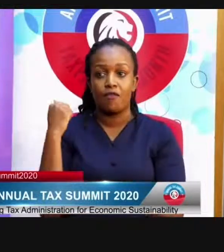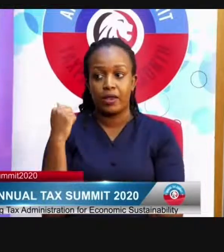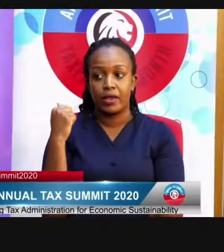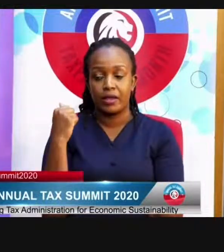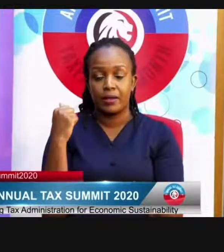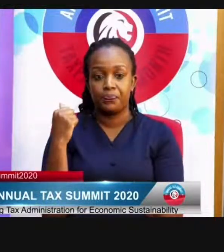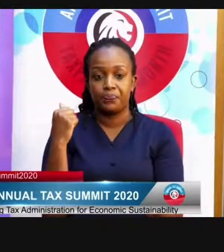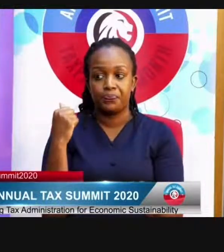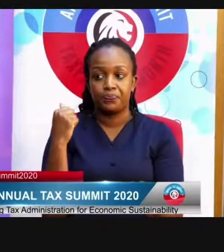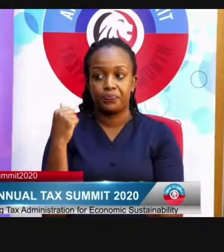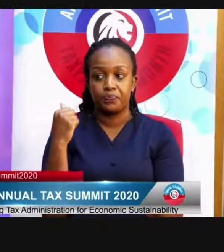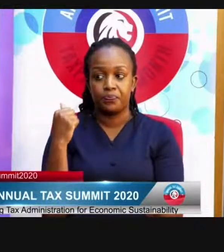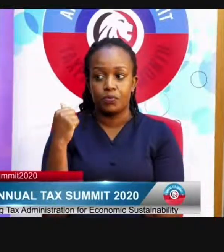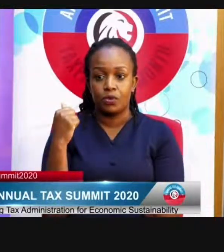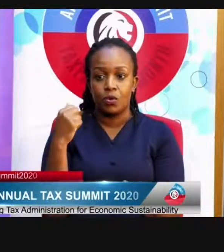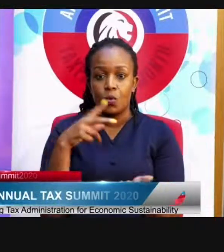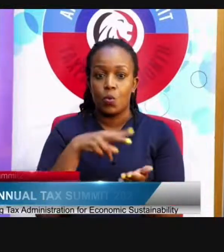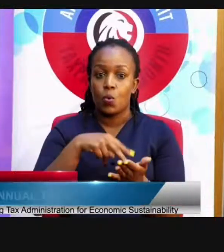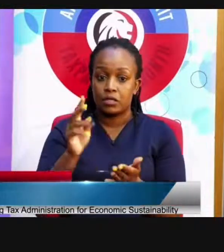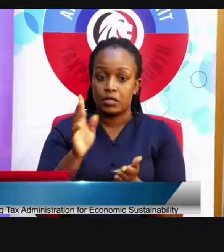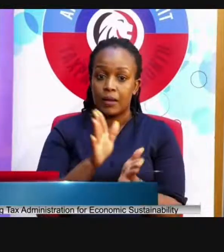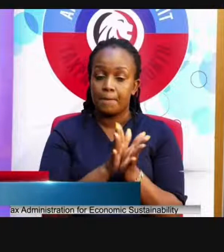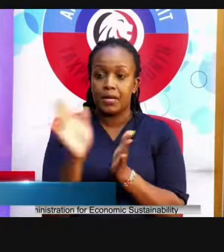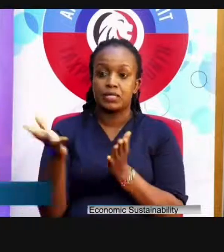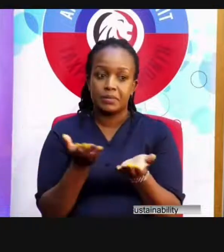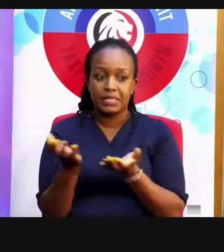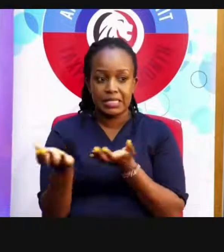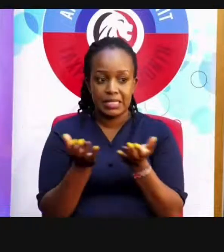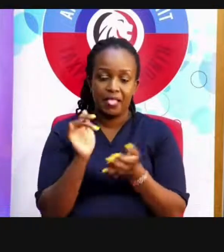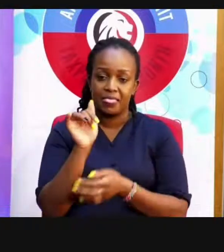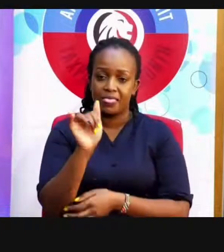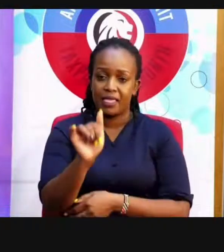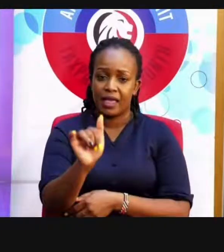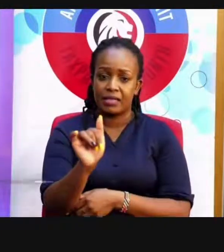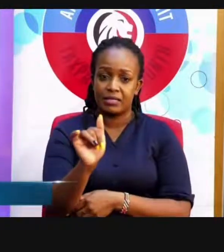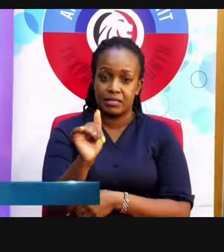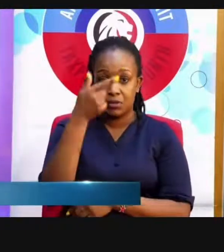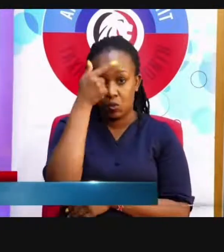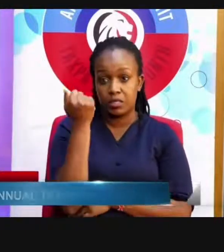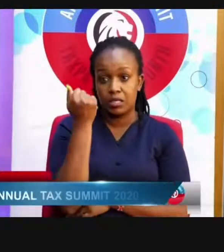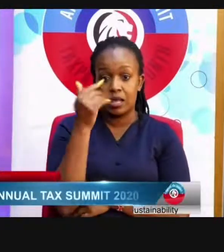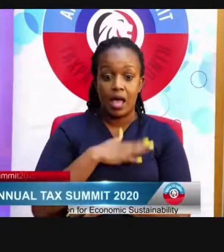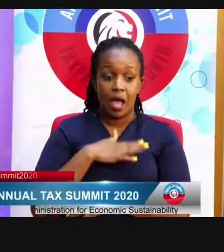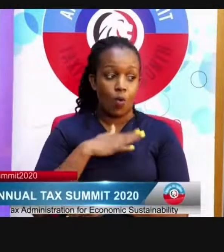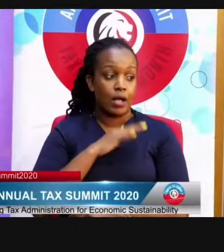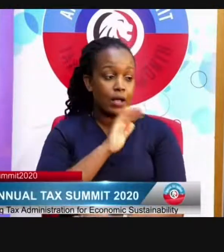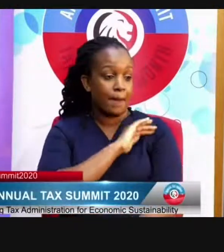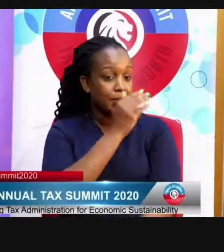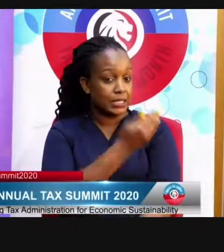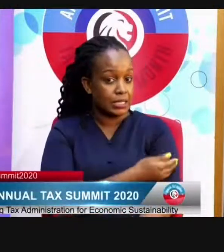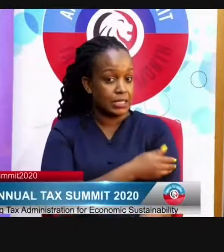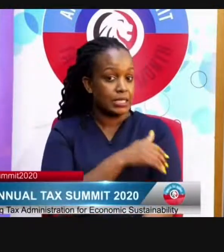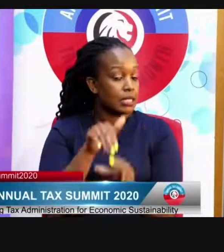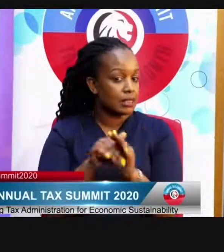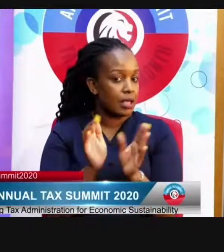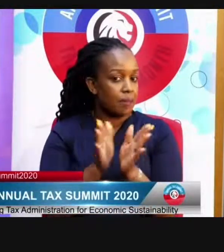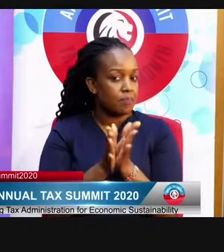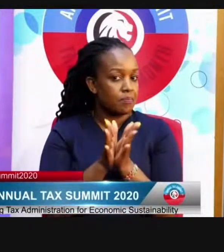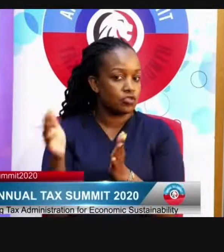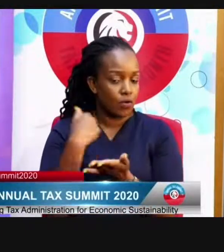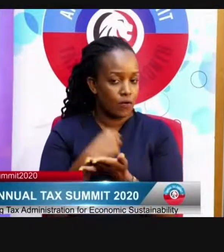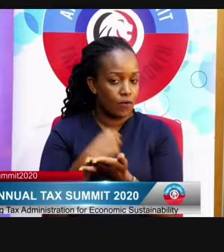branch visits. And that is because our capacity in the branch offices, because of